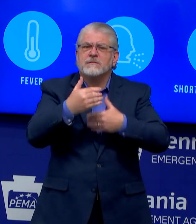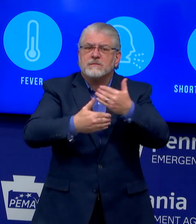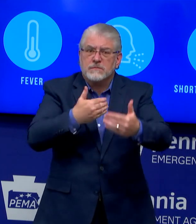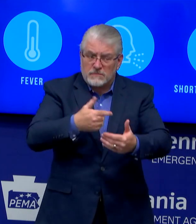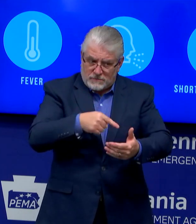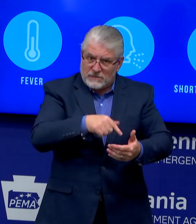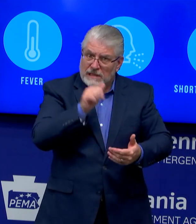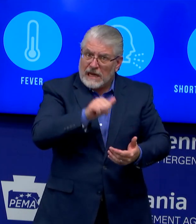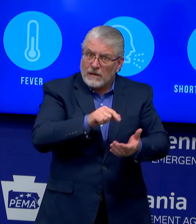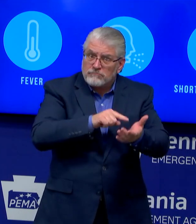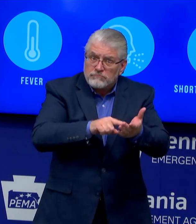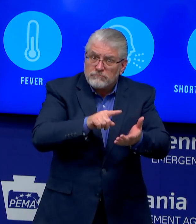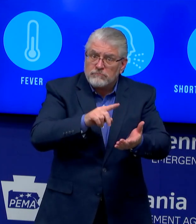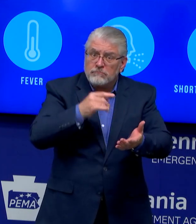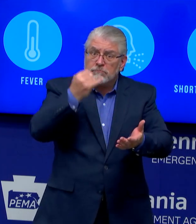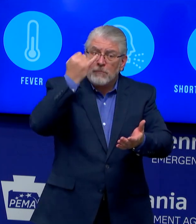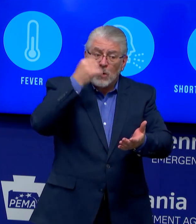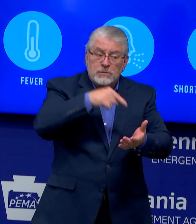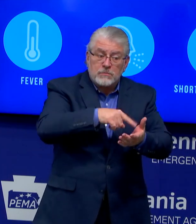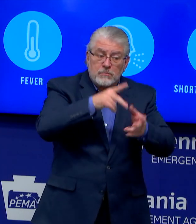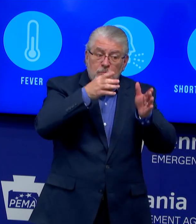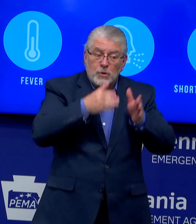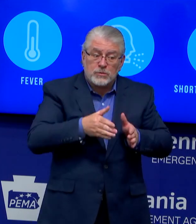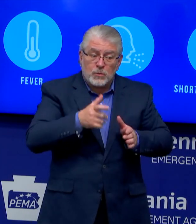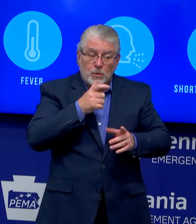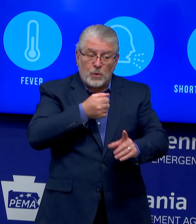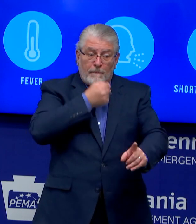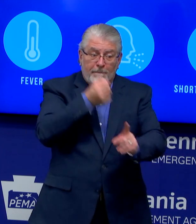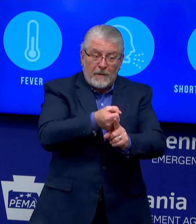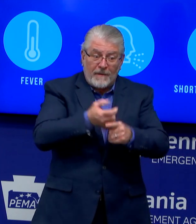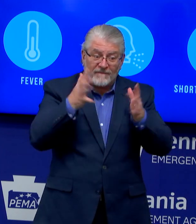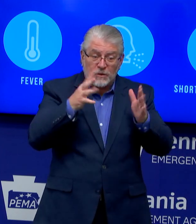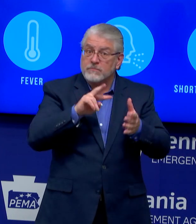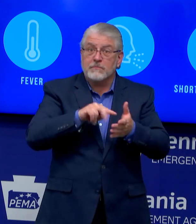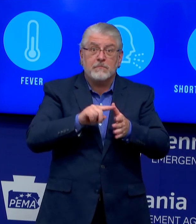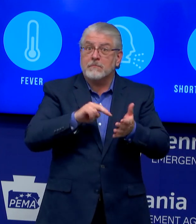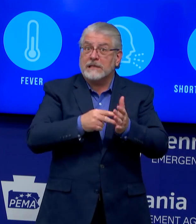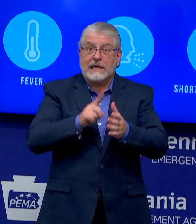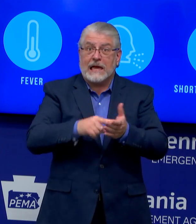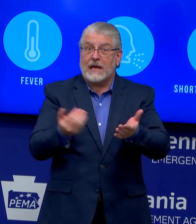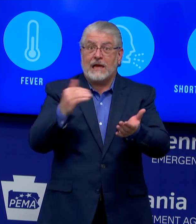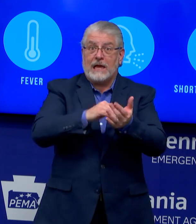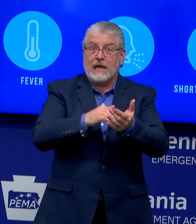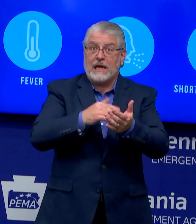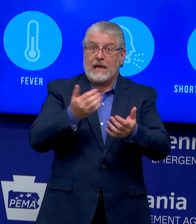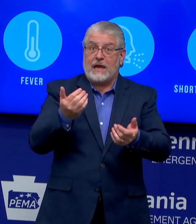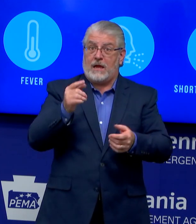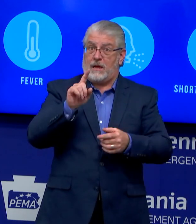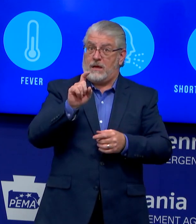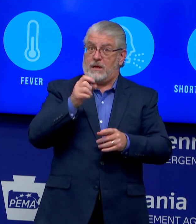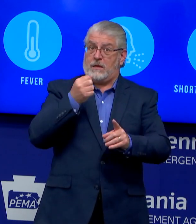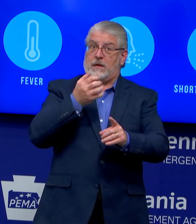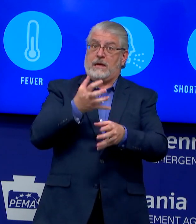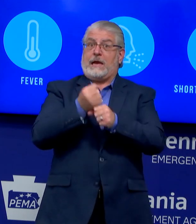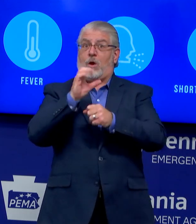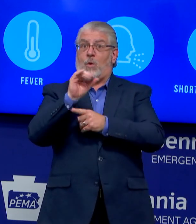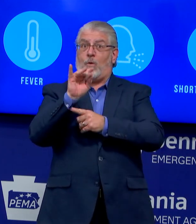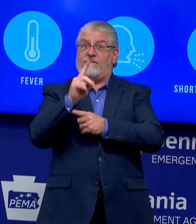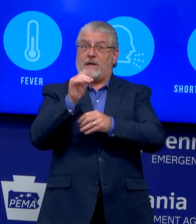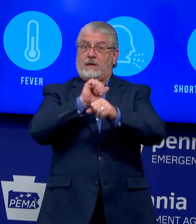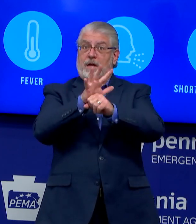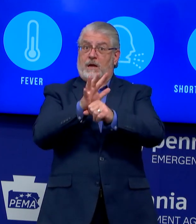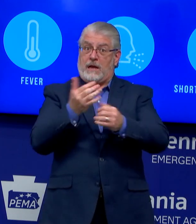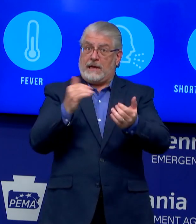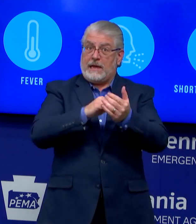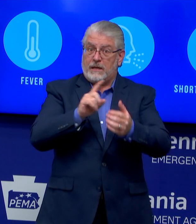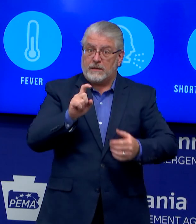testing. So previously, all of our testing has been testing various types of nasal swabs for the presence of the